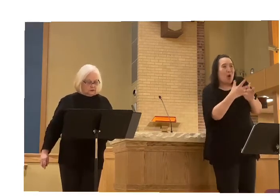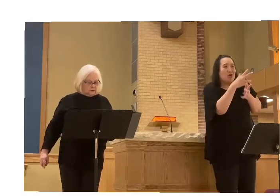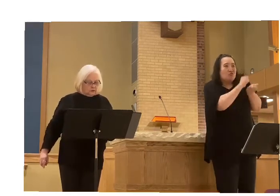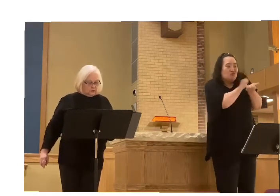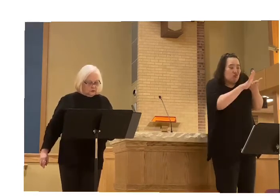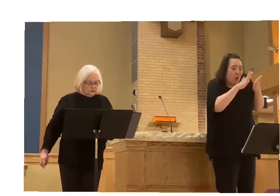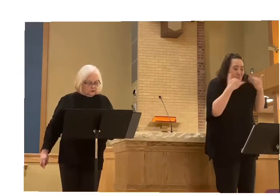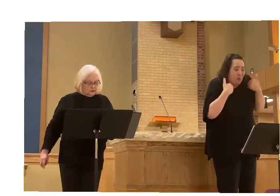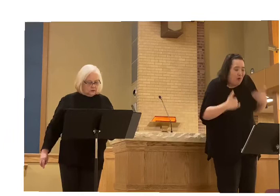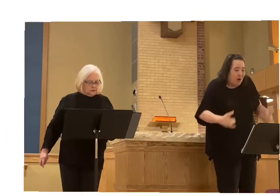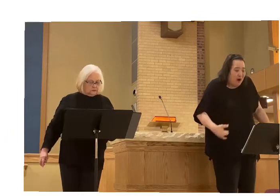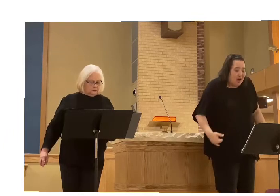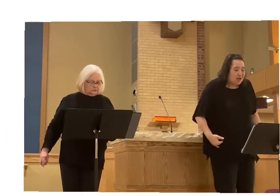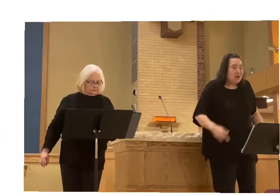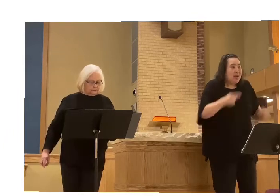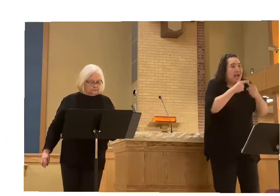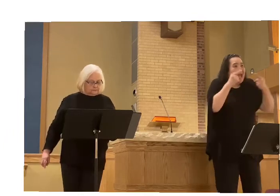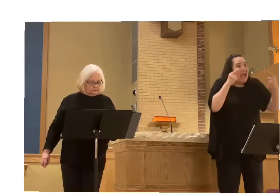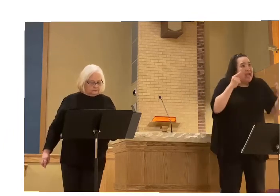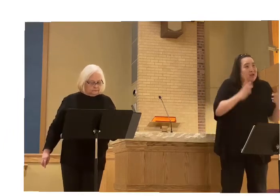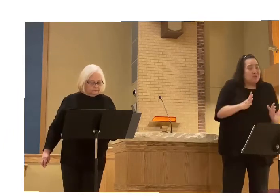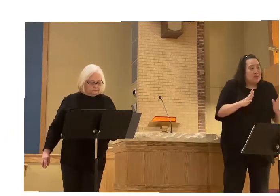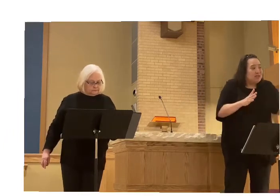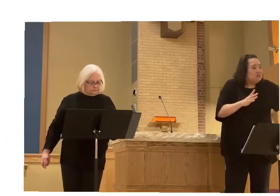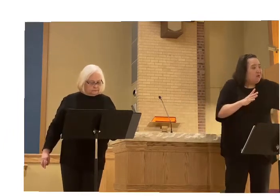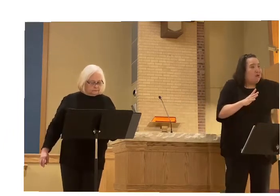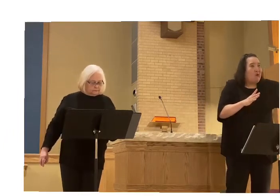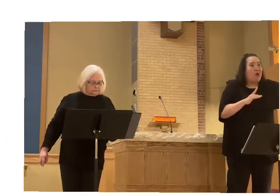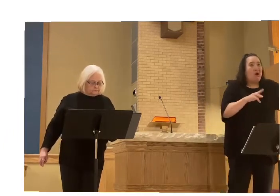and my enemies themselves stumble and fall.